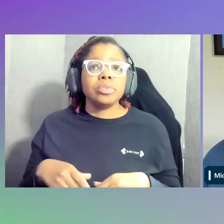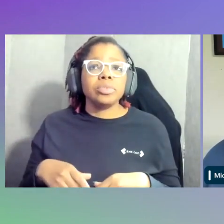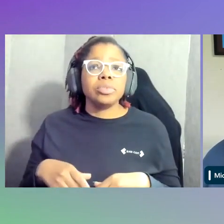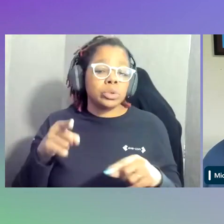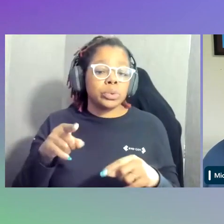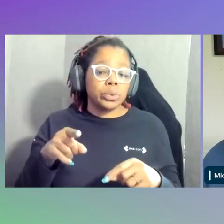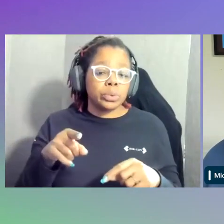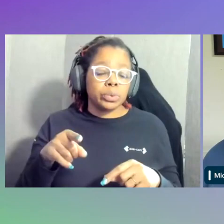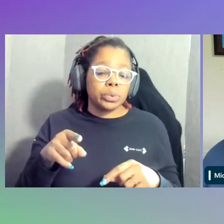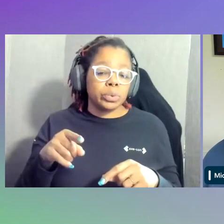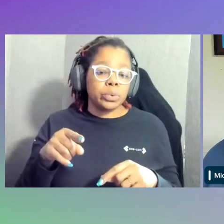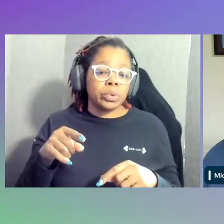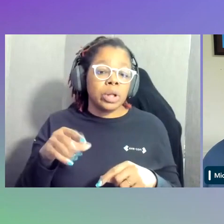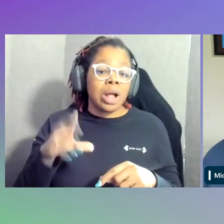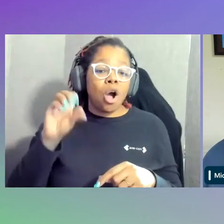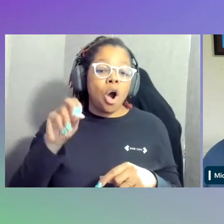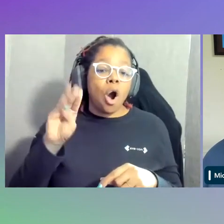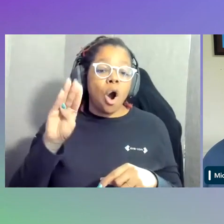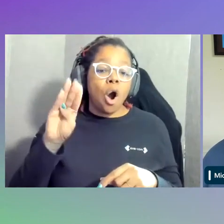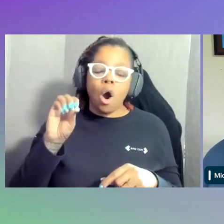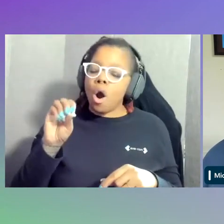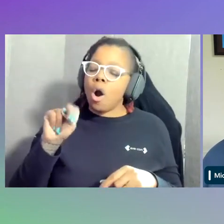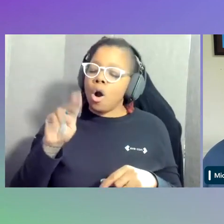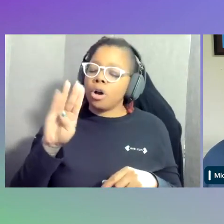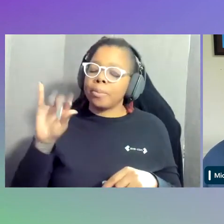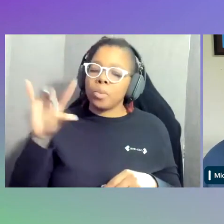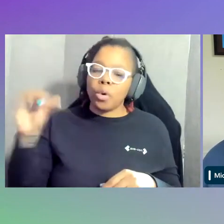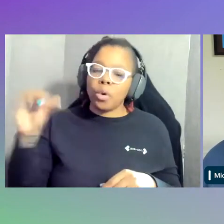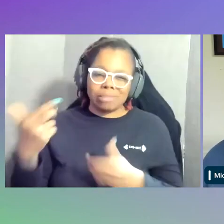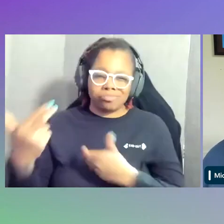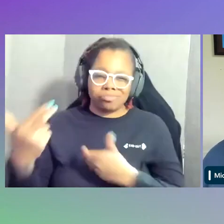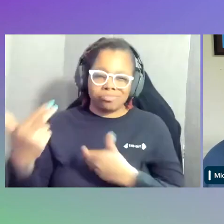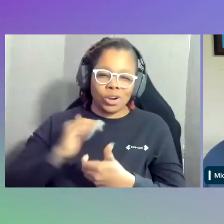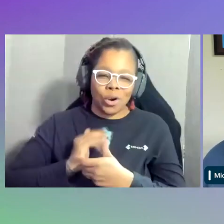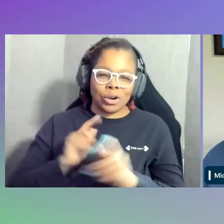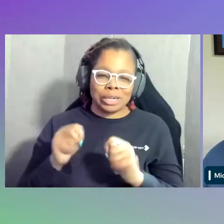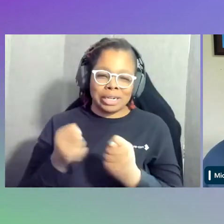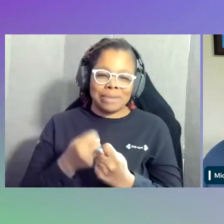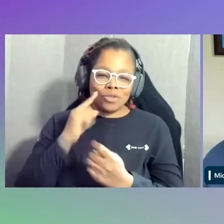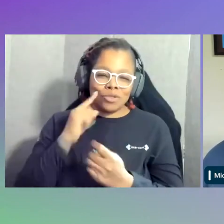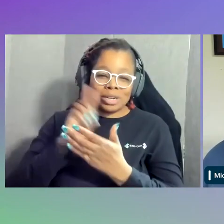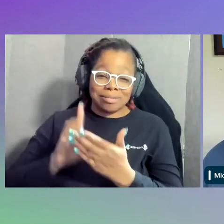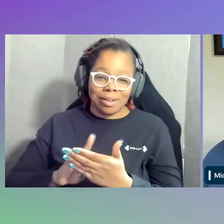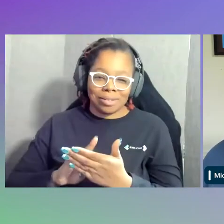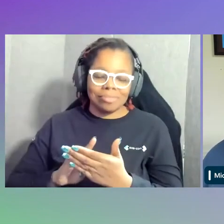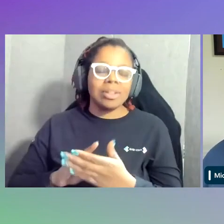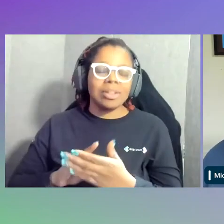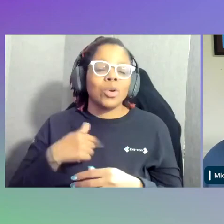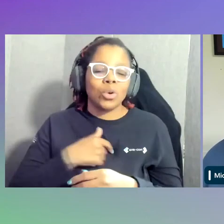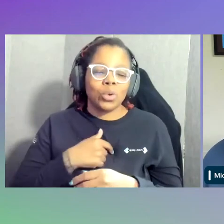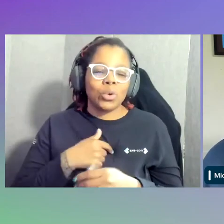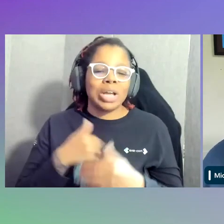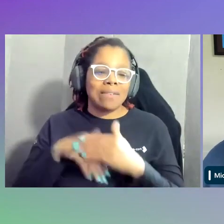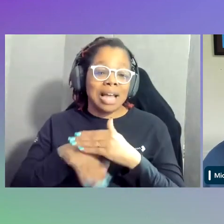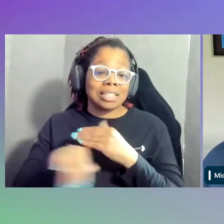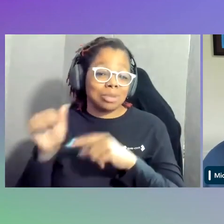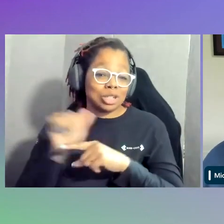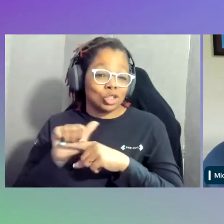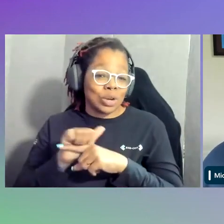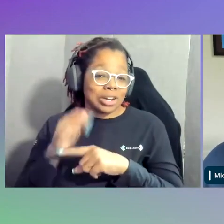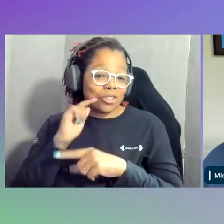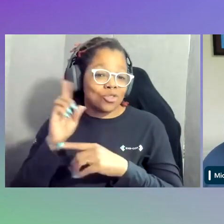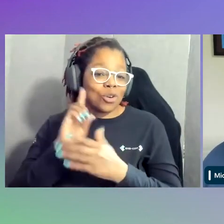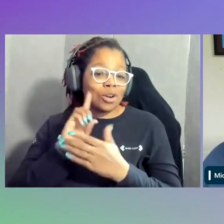the onboarding session for design systems and for designers, we do an accessibility training for